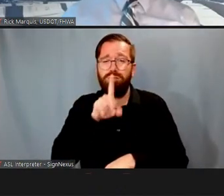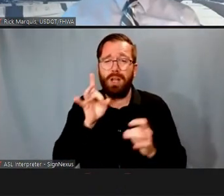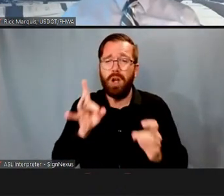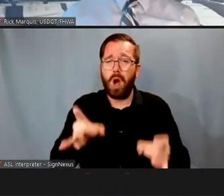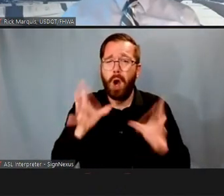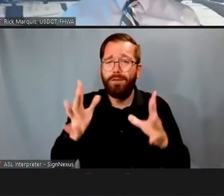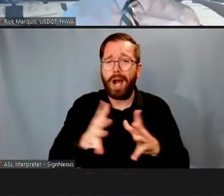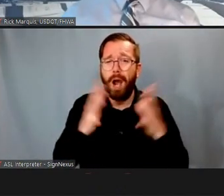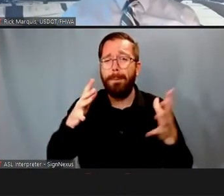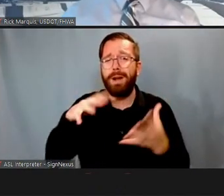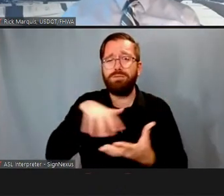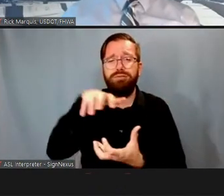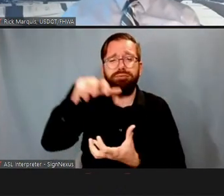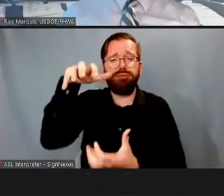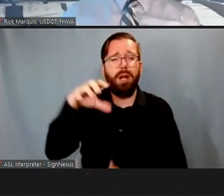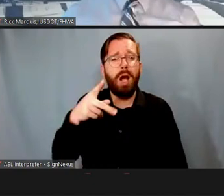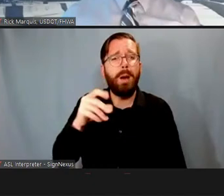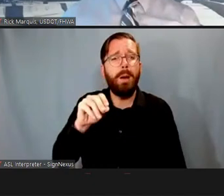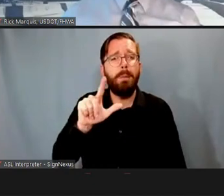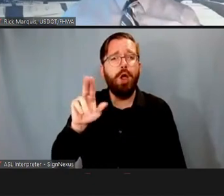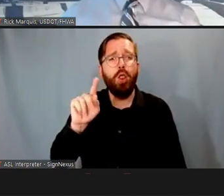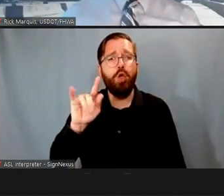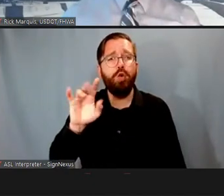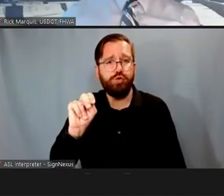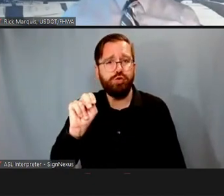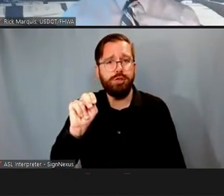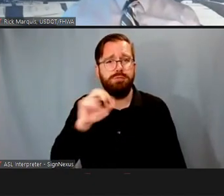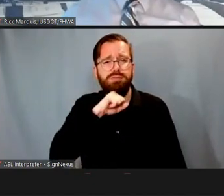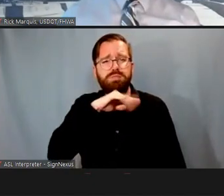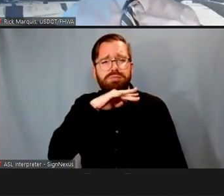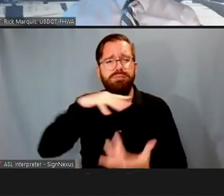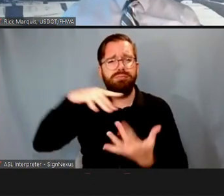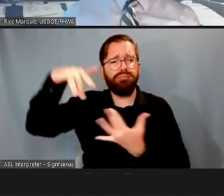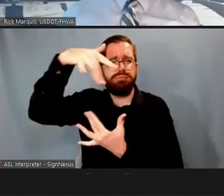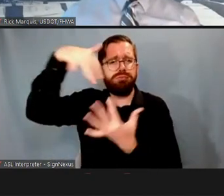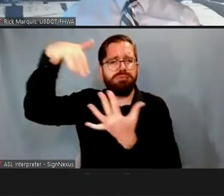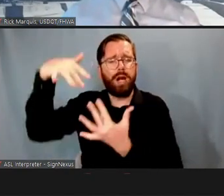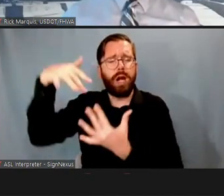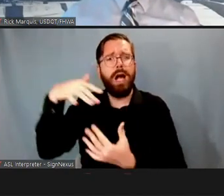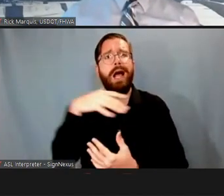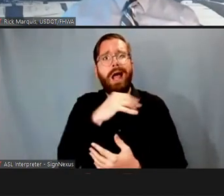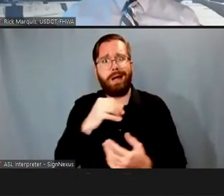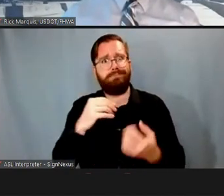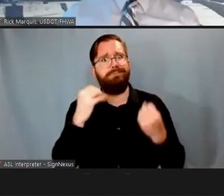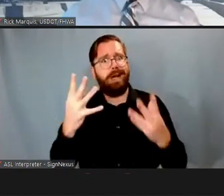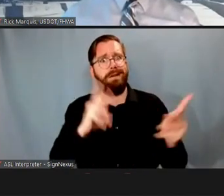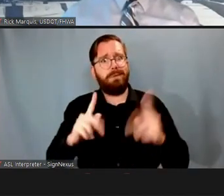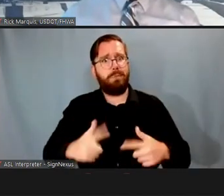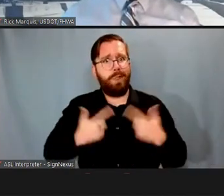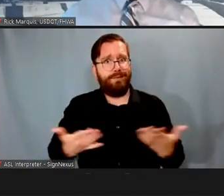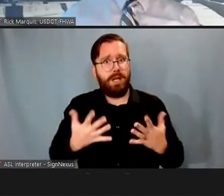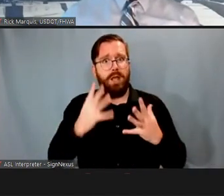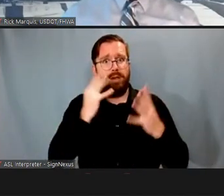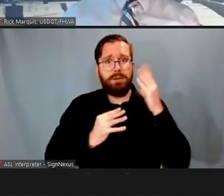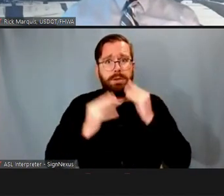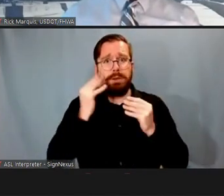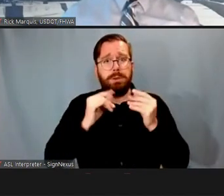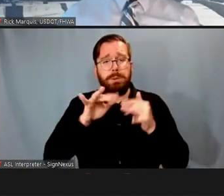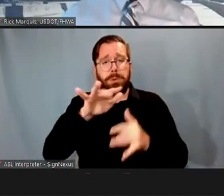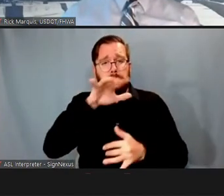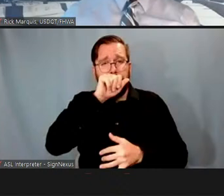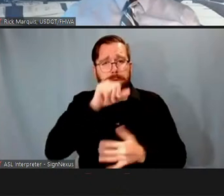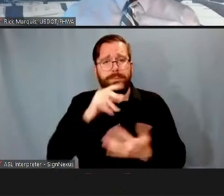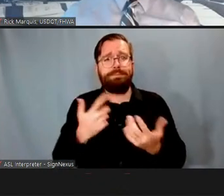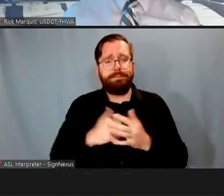and is experienced by um by constituents in the city um putting a a price and